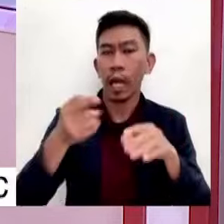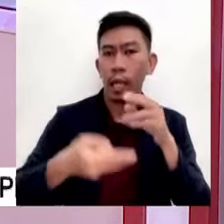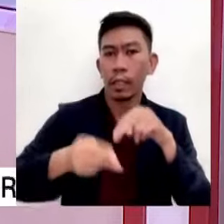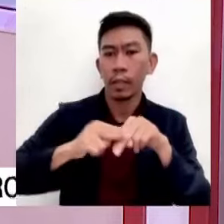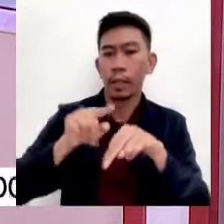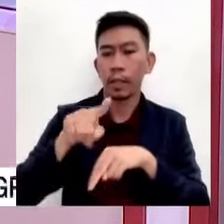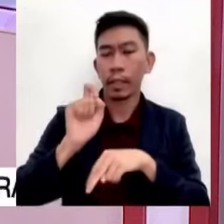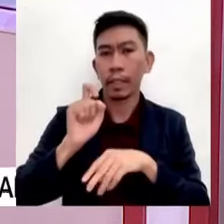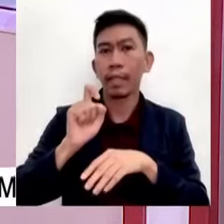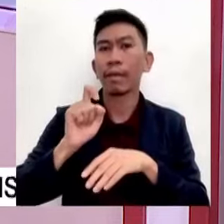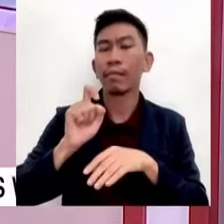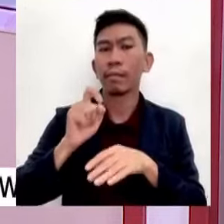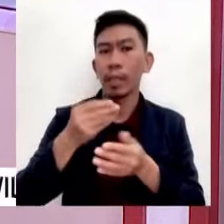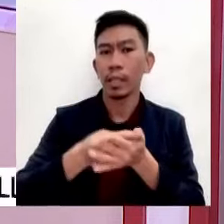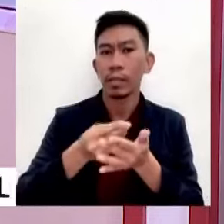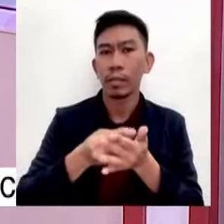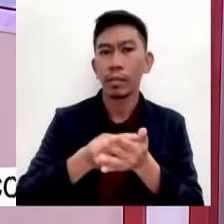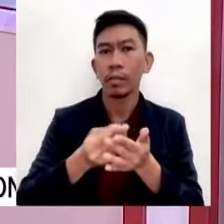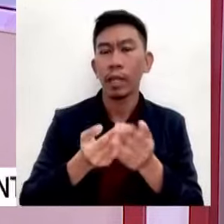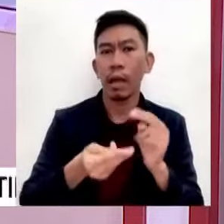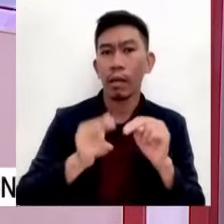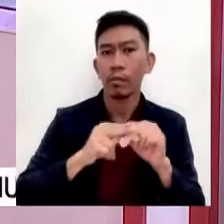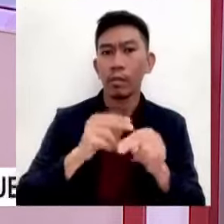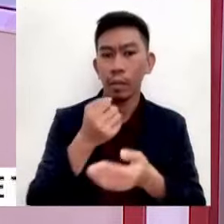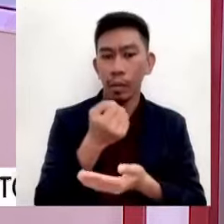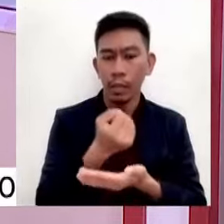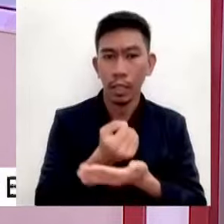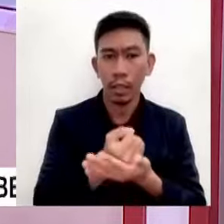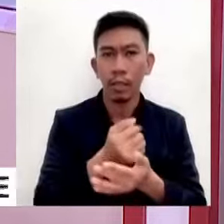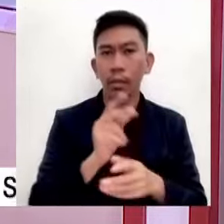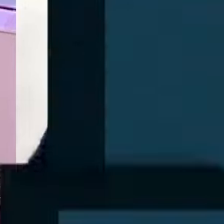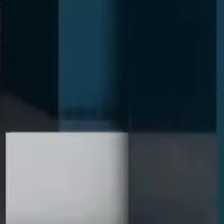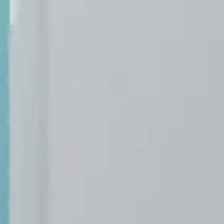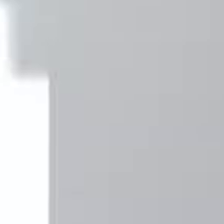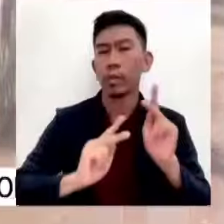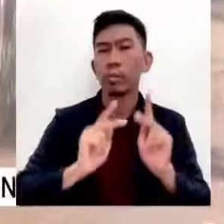4 million workers in the private sector. More from Zen Hernandez.